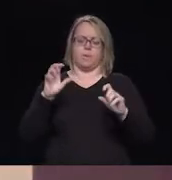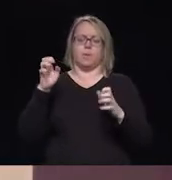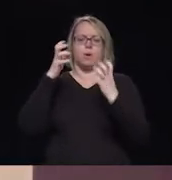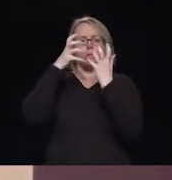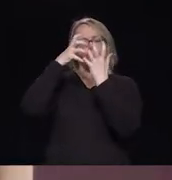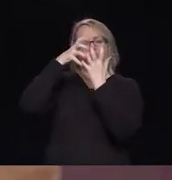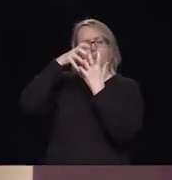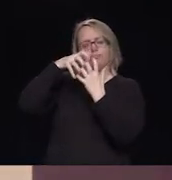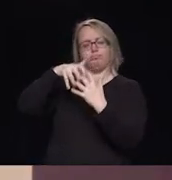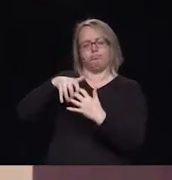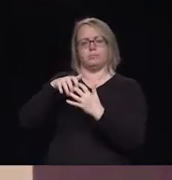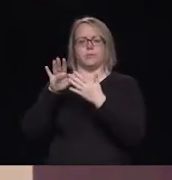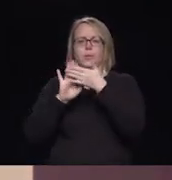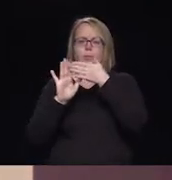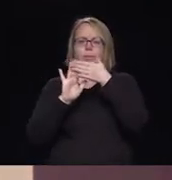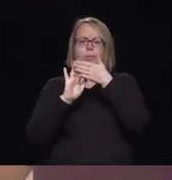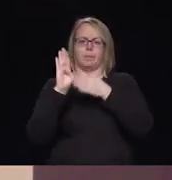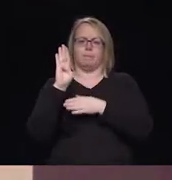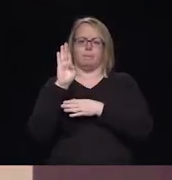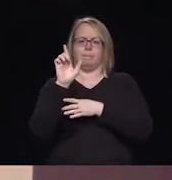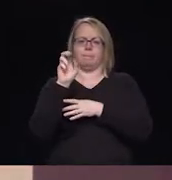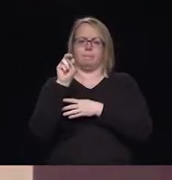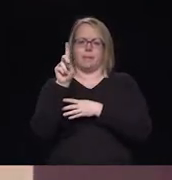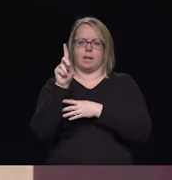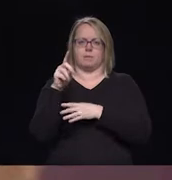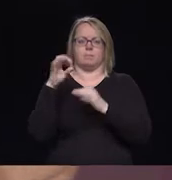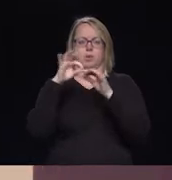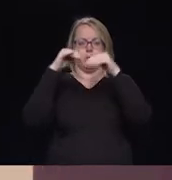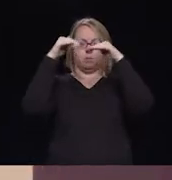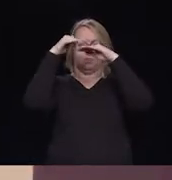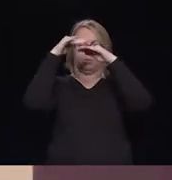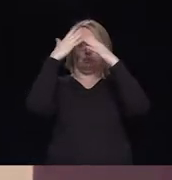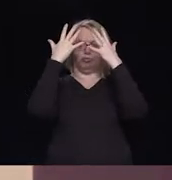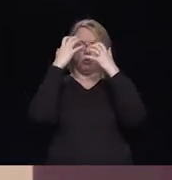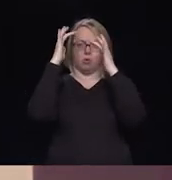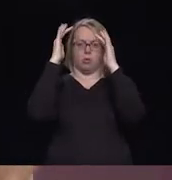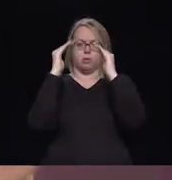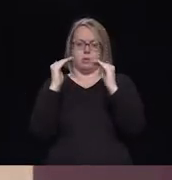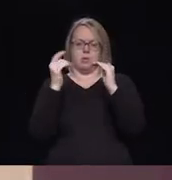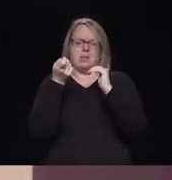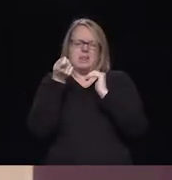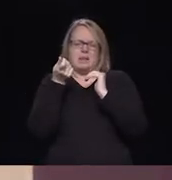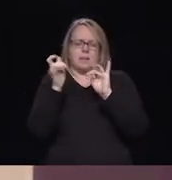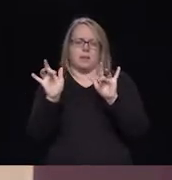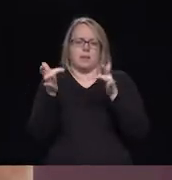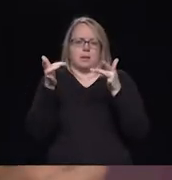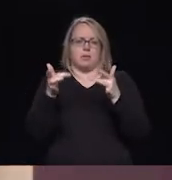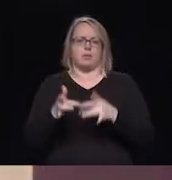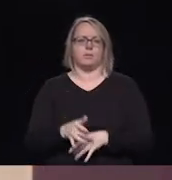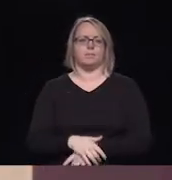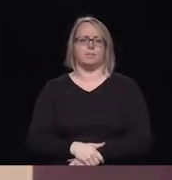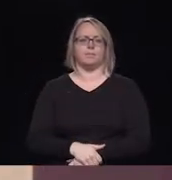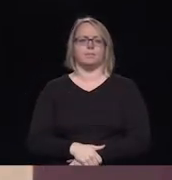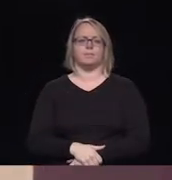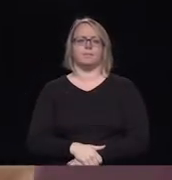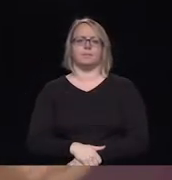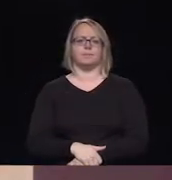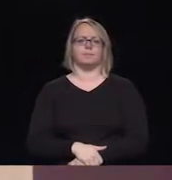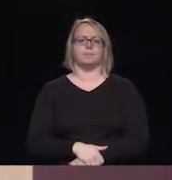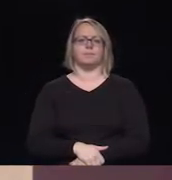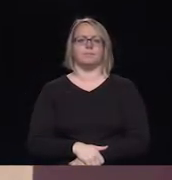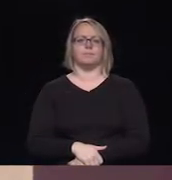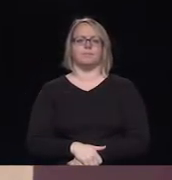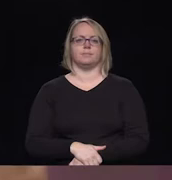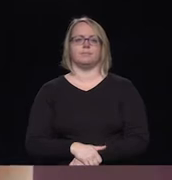Do not add water while you're painting unless I mention it because water will change the